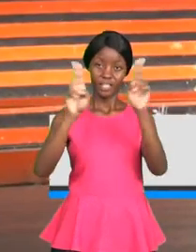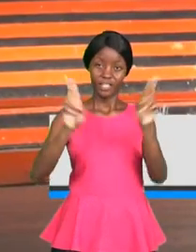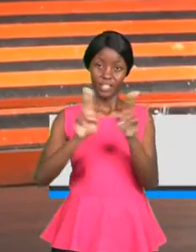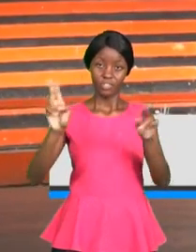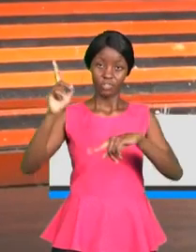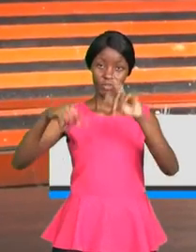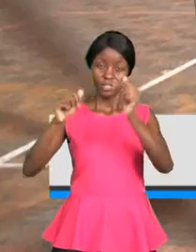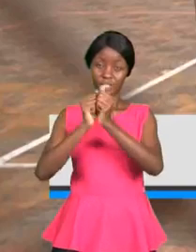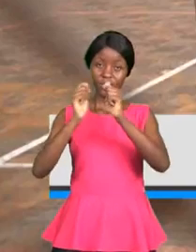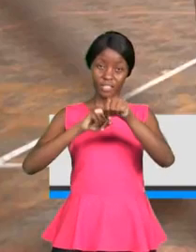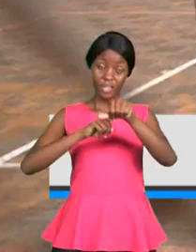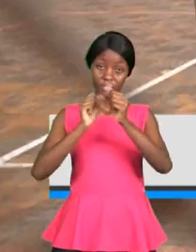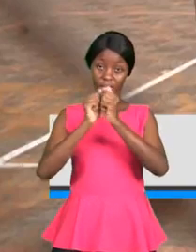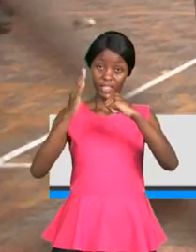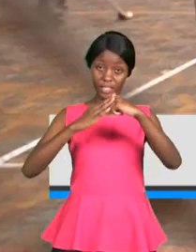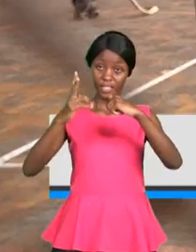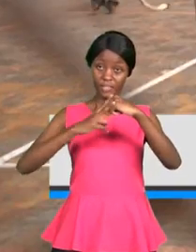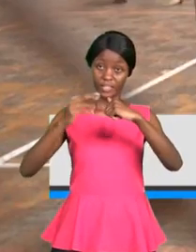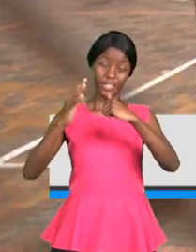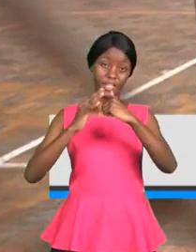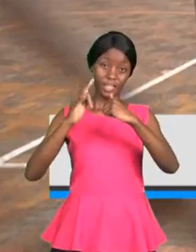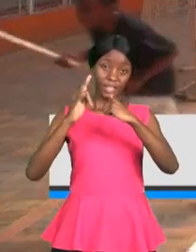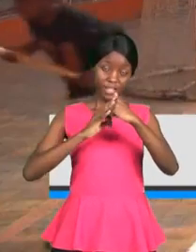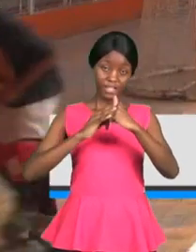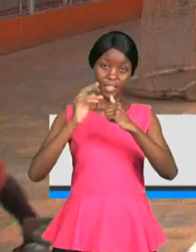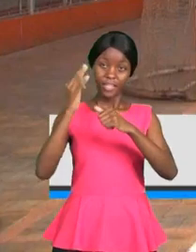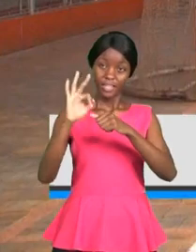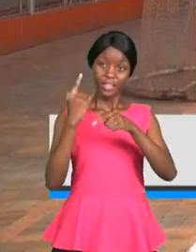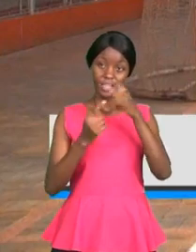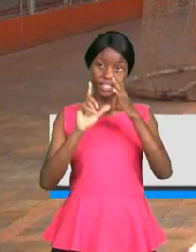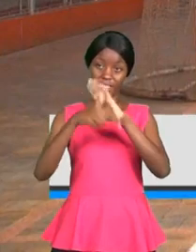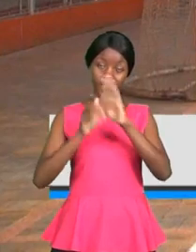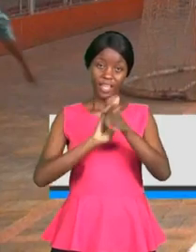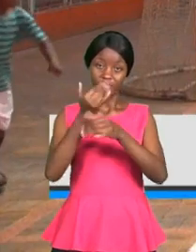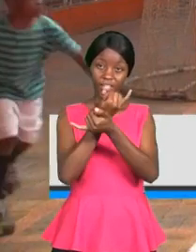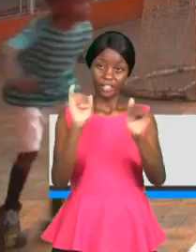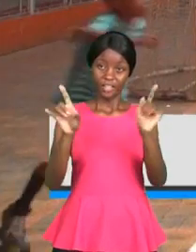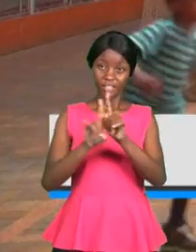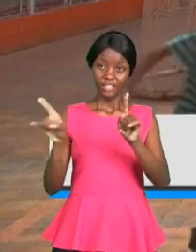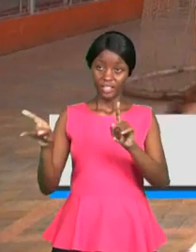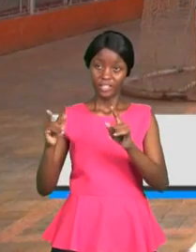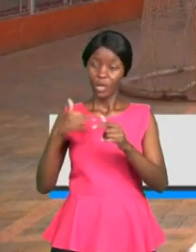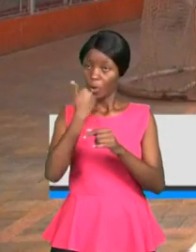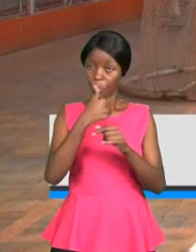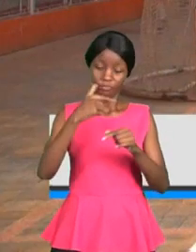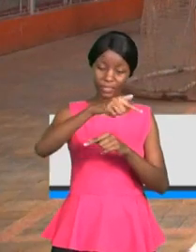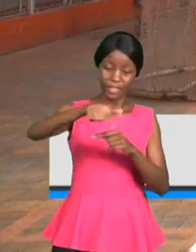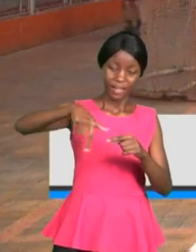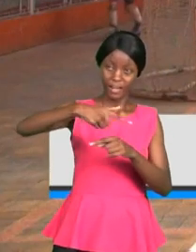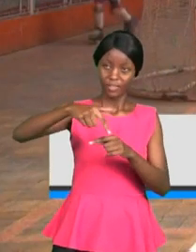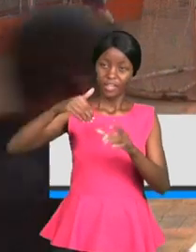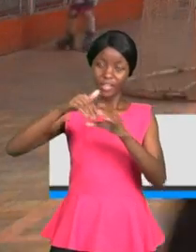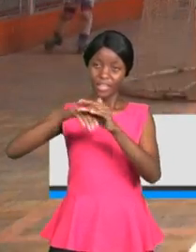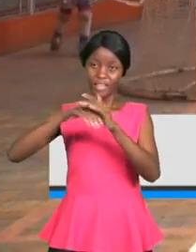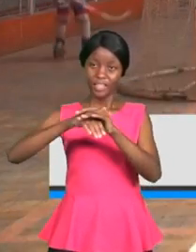in 1978, 3 years after independence. Teenagers in worn-down skates huddled in a circle at an old indoor gym